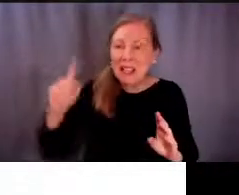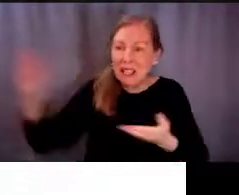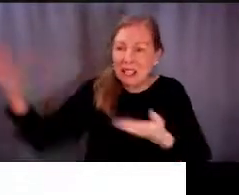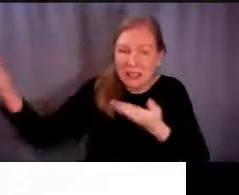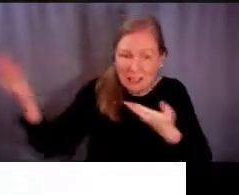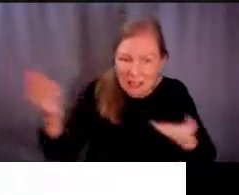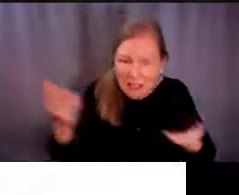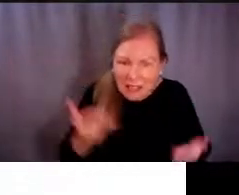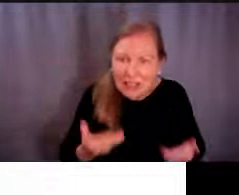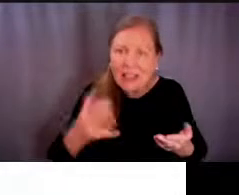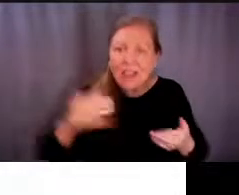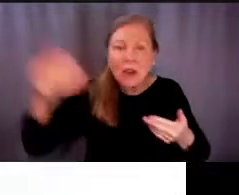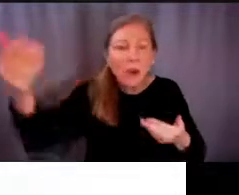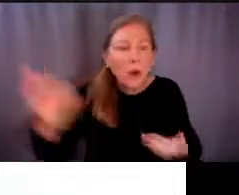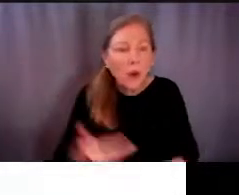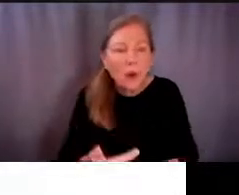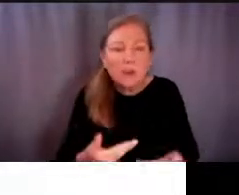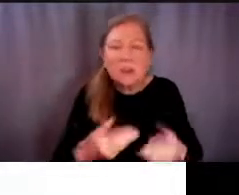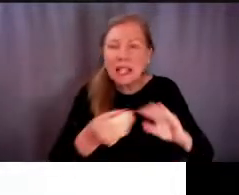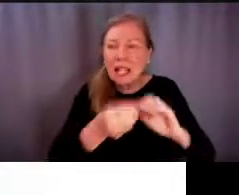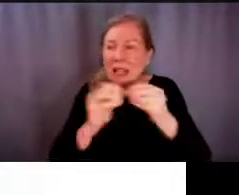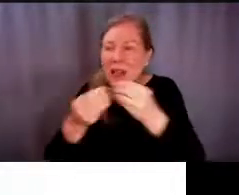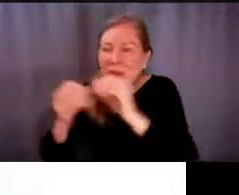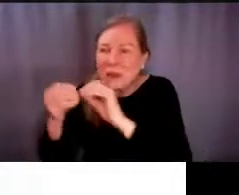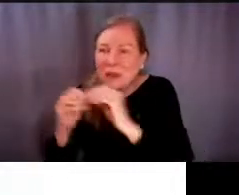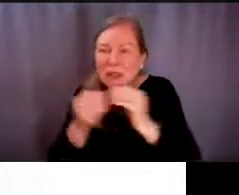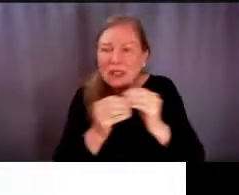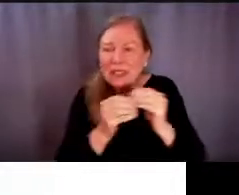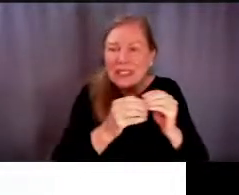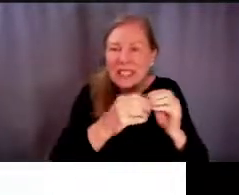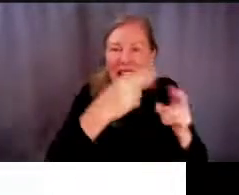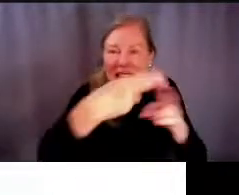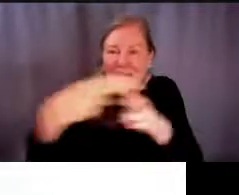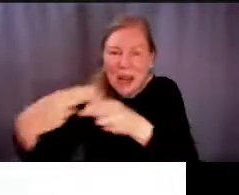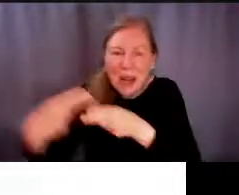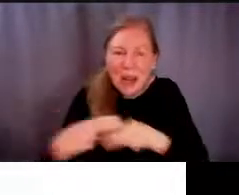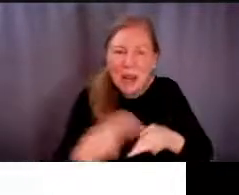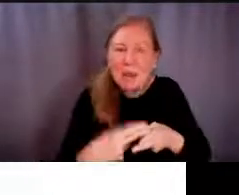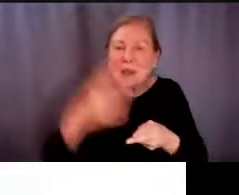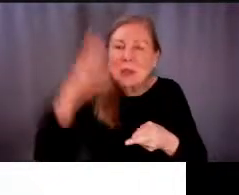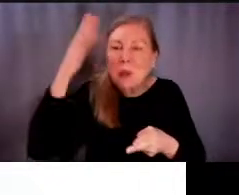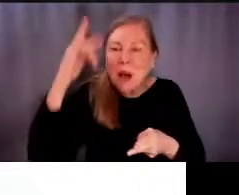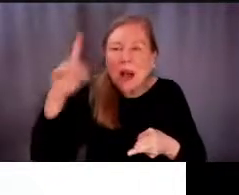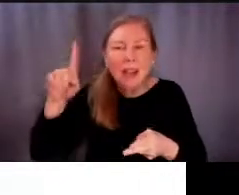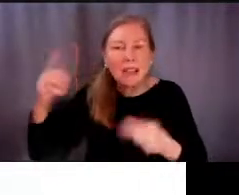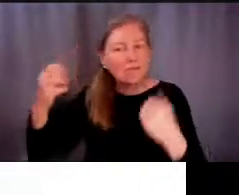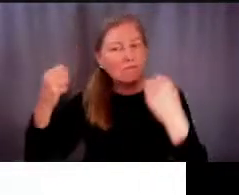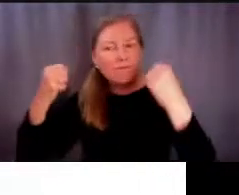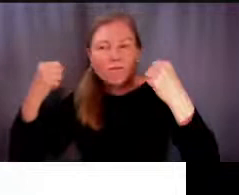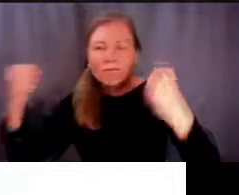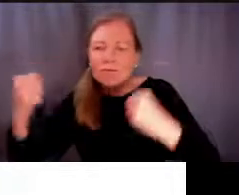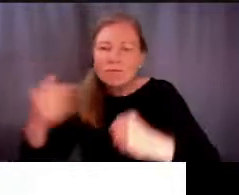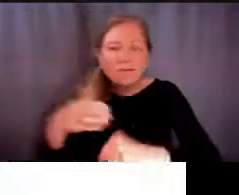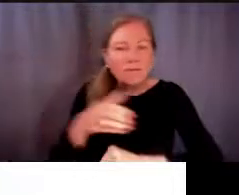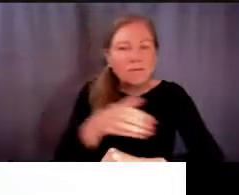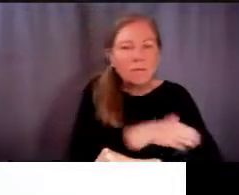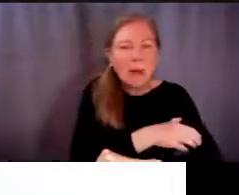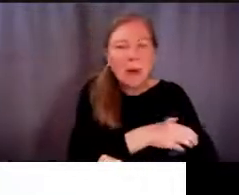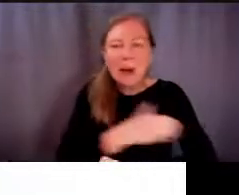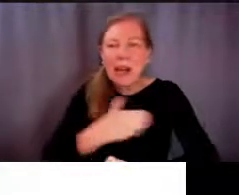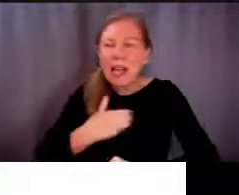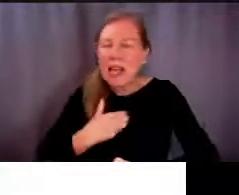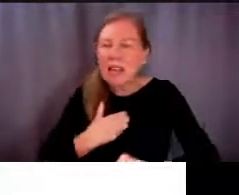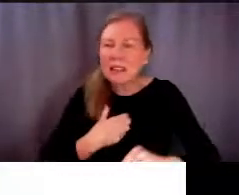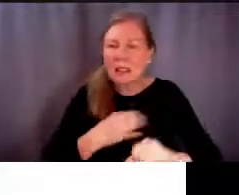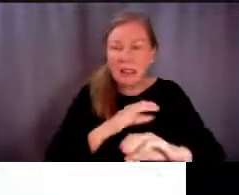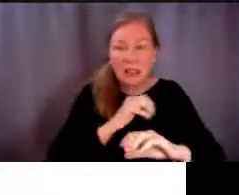them, calling them all by name, because he is great in strength, mighty in power, not one is